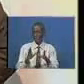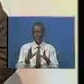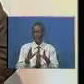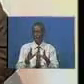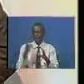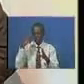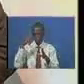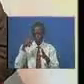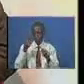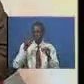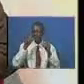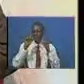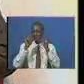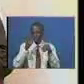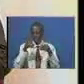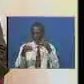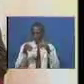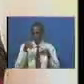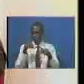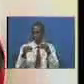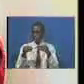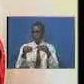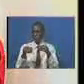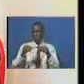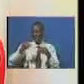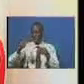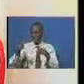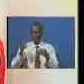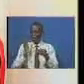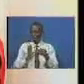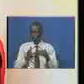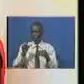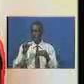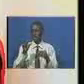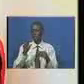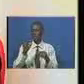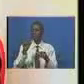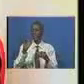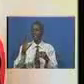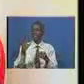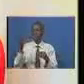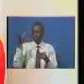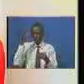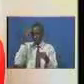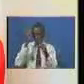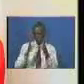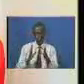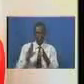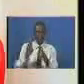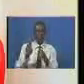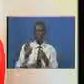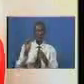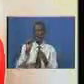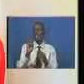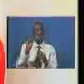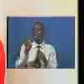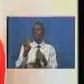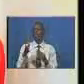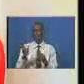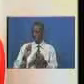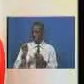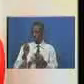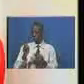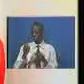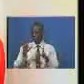Disabled and we also have Grace Nzomo a student at USIU here in Nairobi she's living with albinism